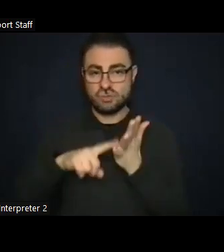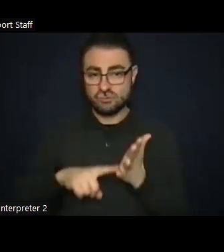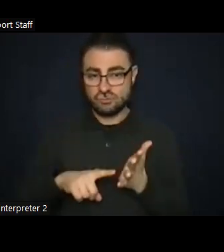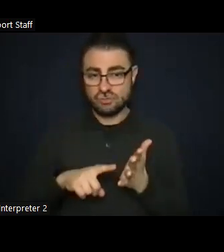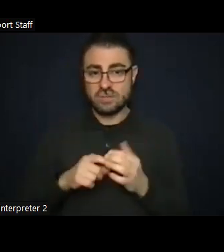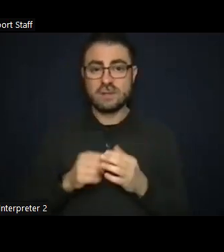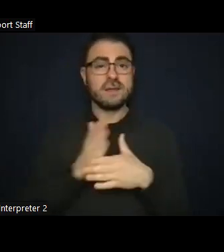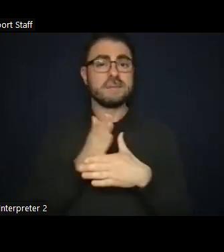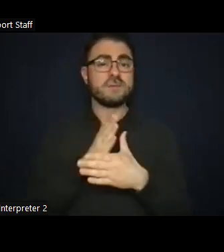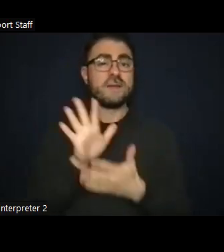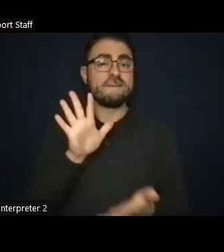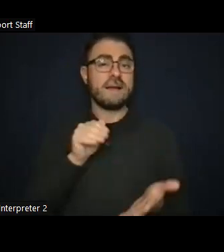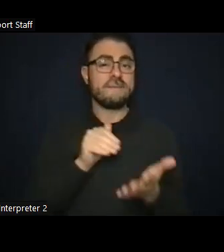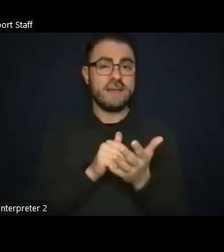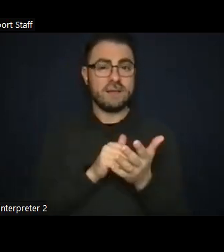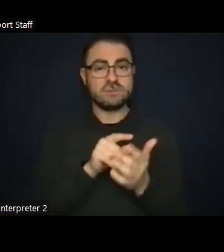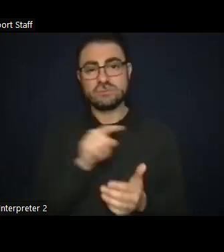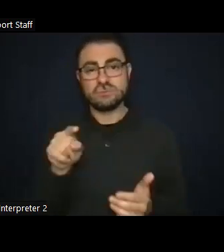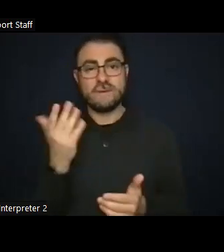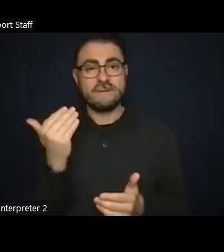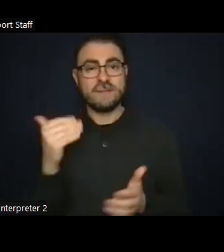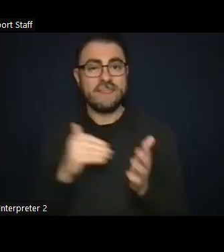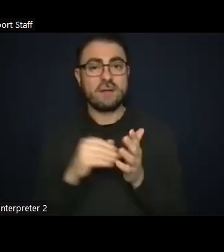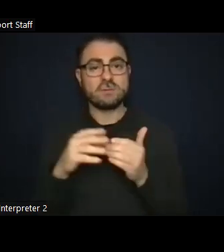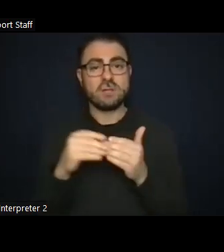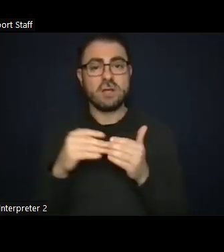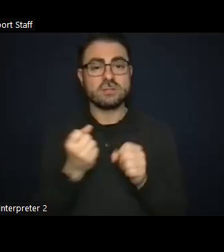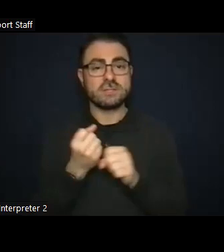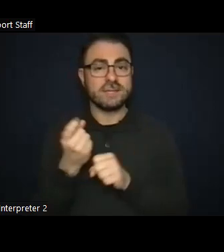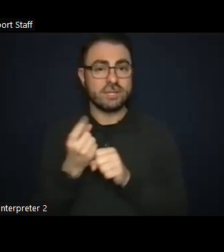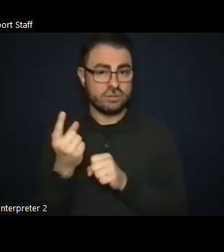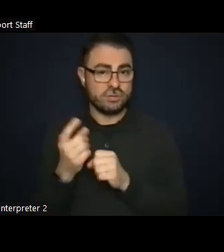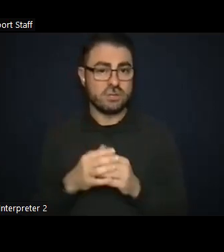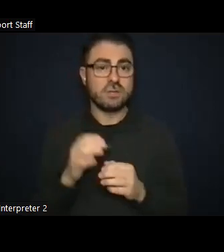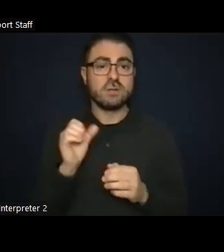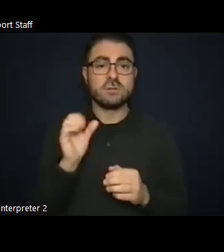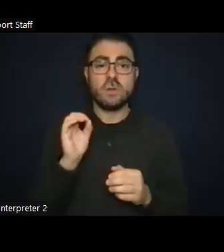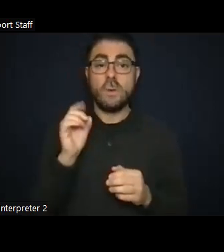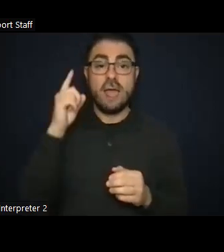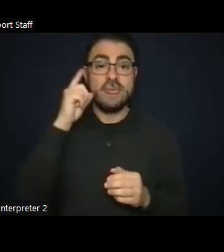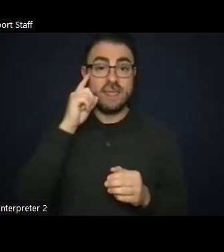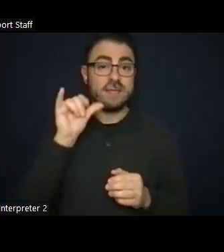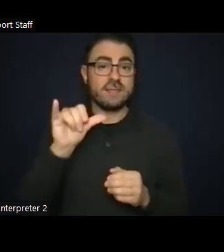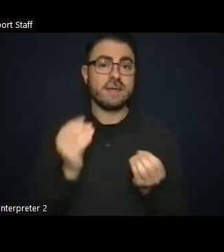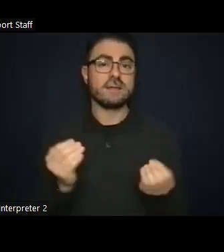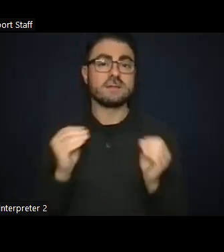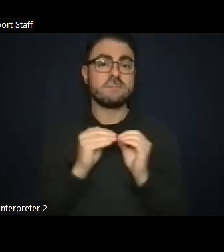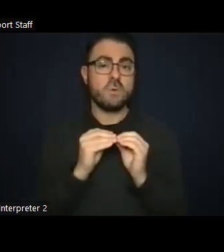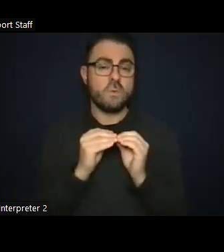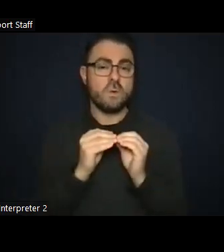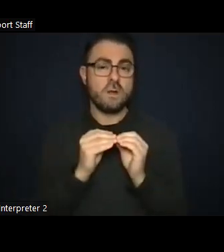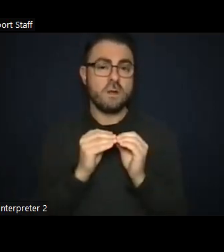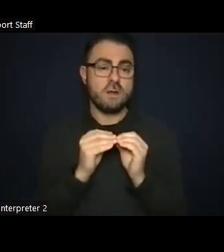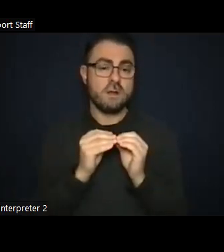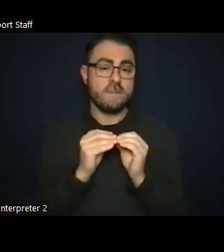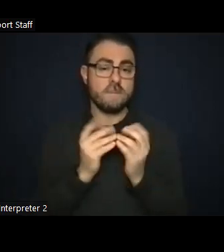like $5,000 and $15,000 a year, which I think might be more in line. I mean, you know,